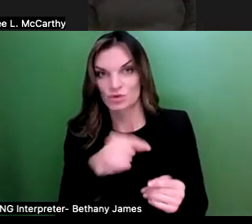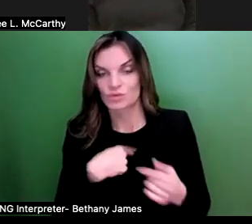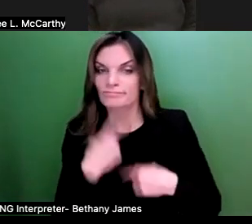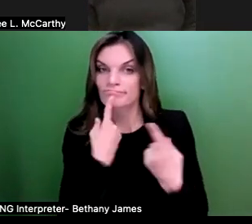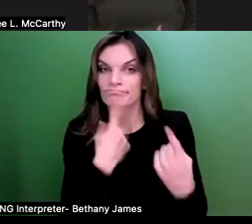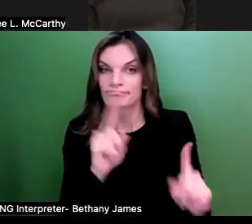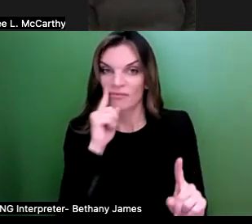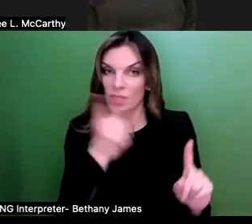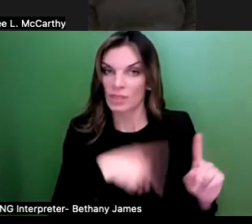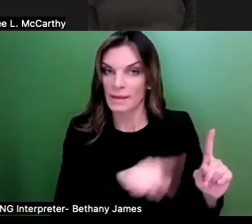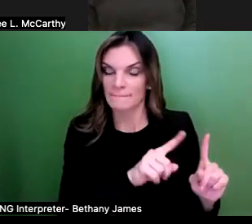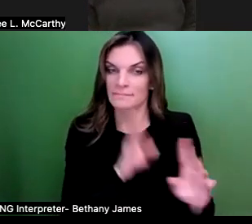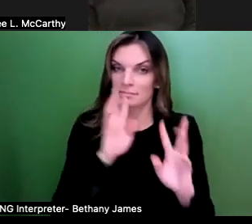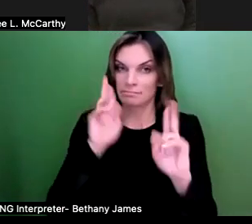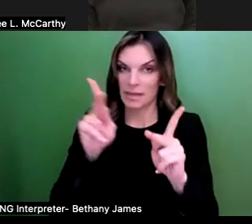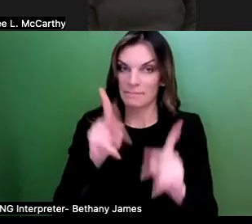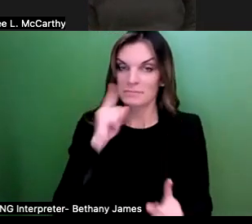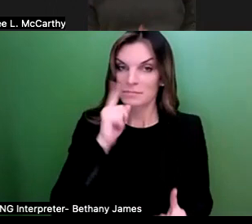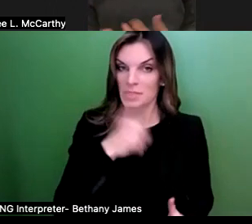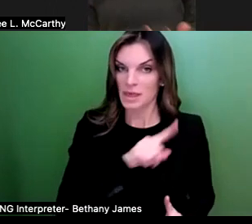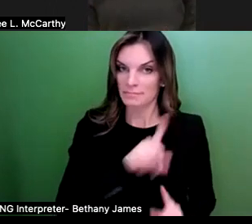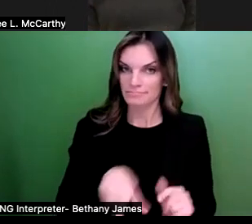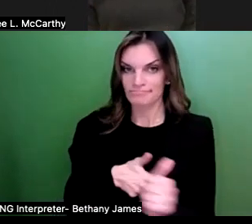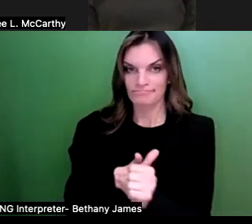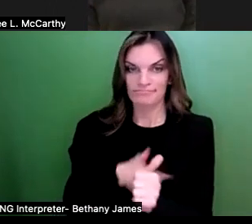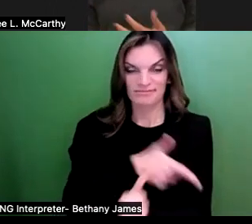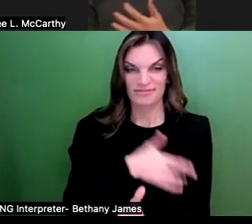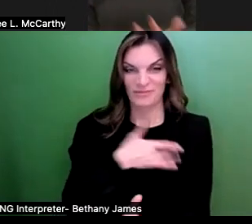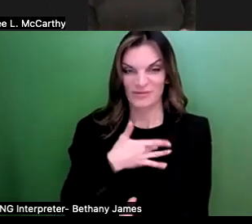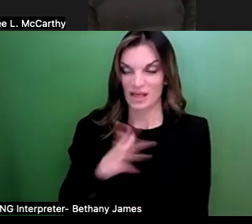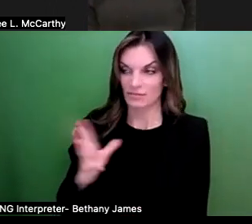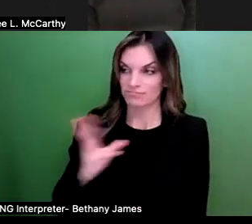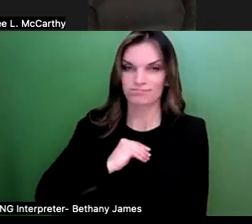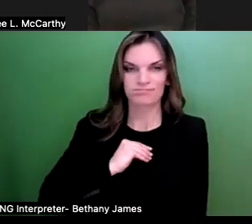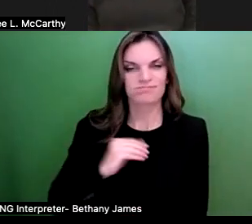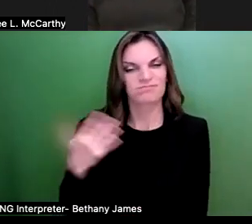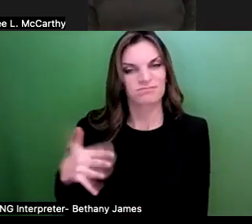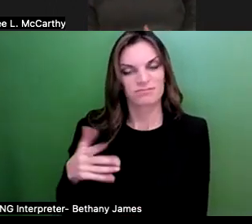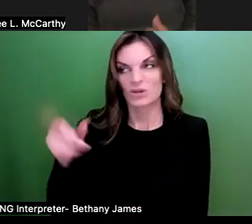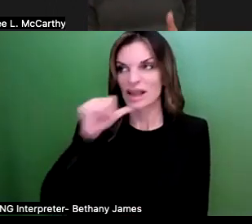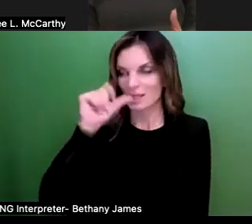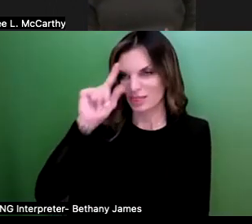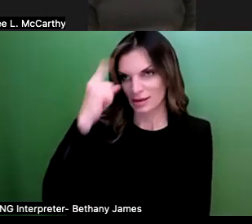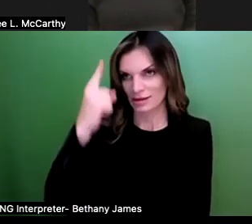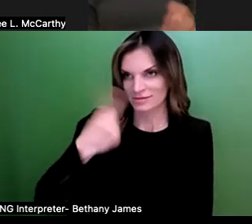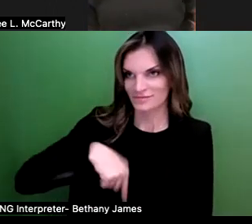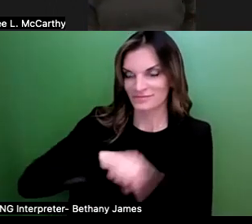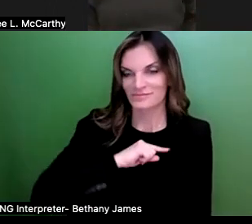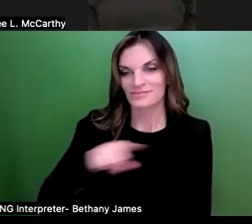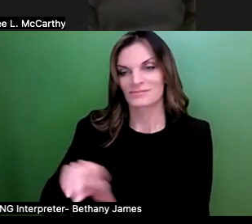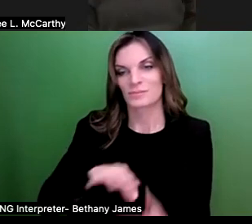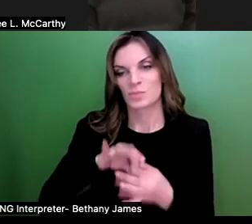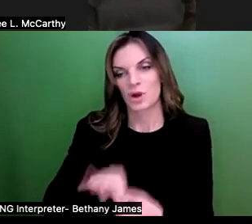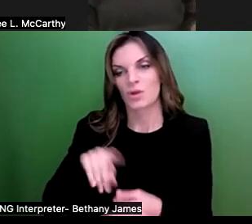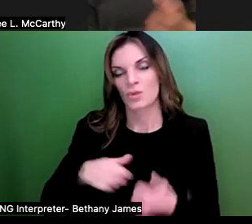because they feel like they were not taken into account. And they are part of the residents